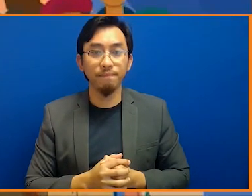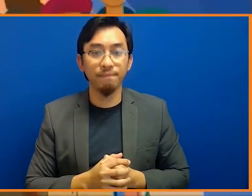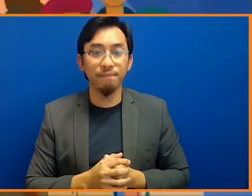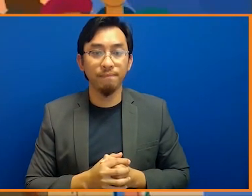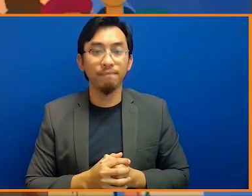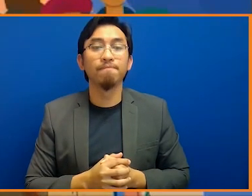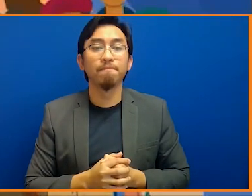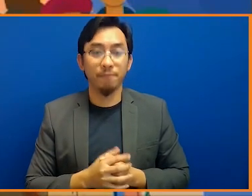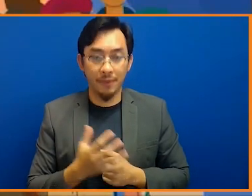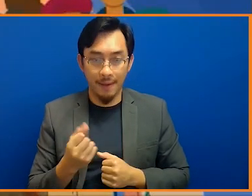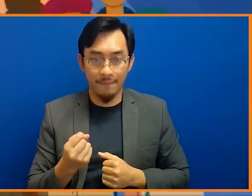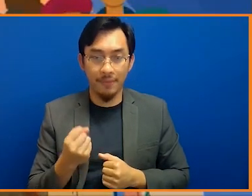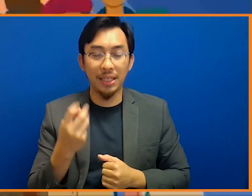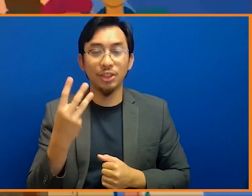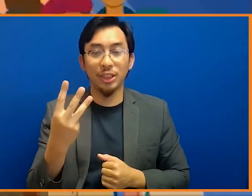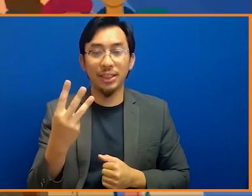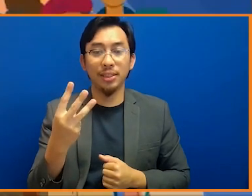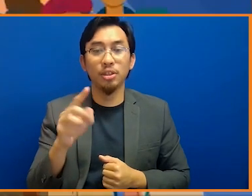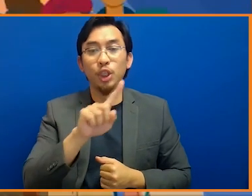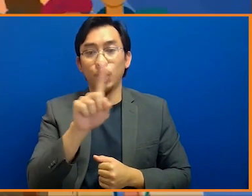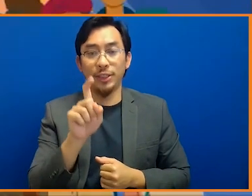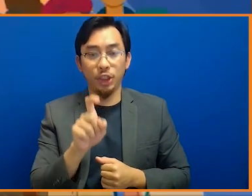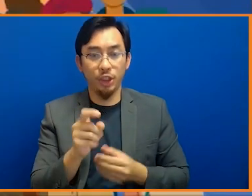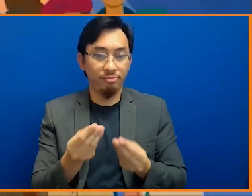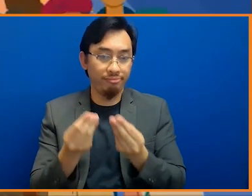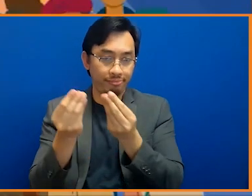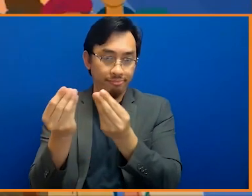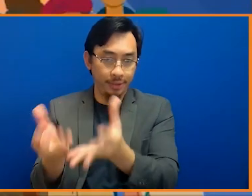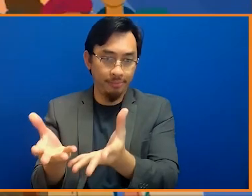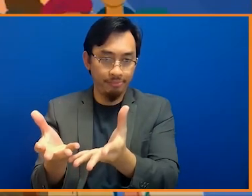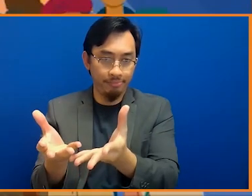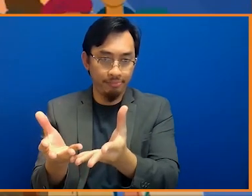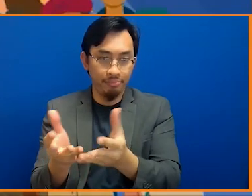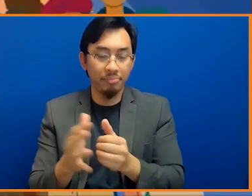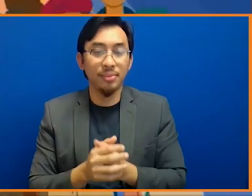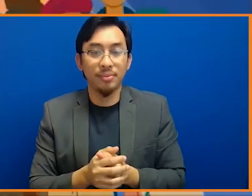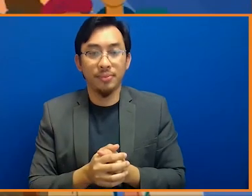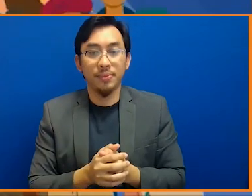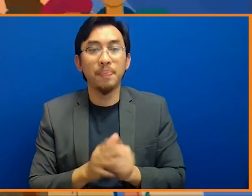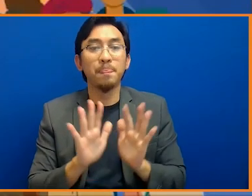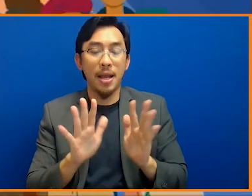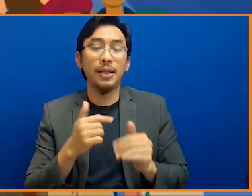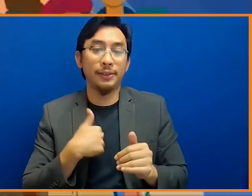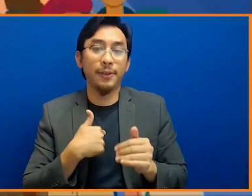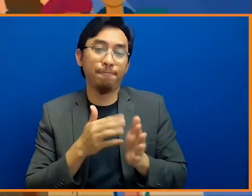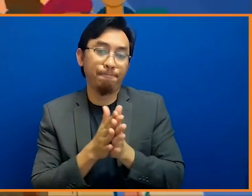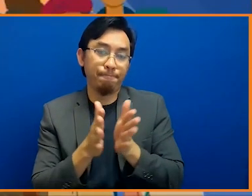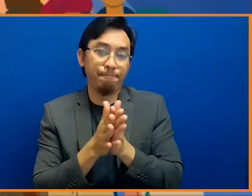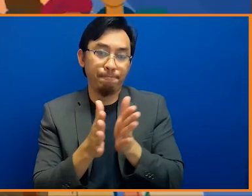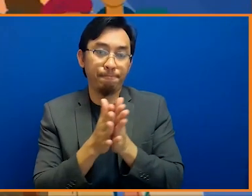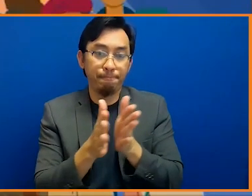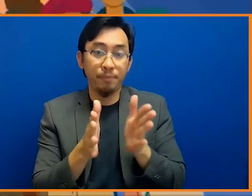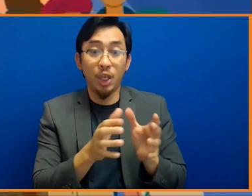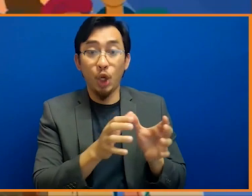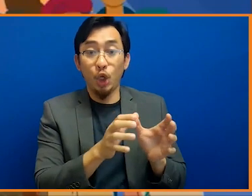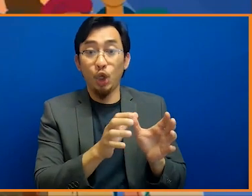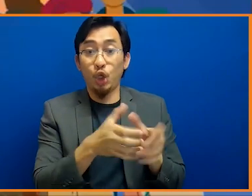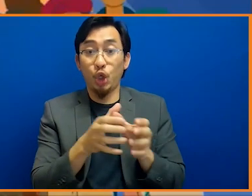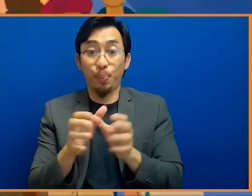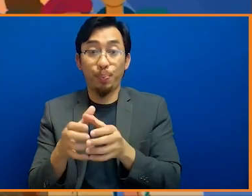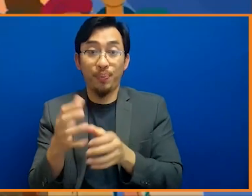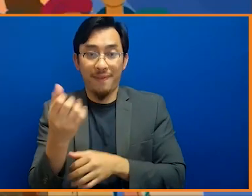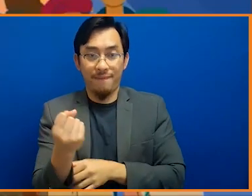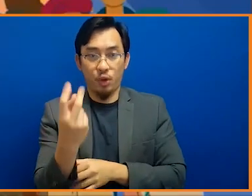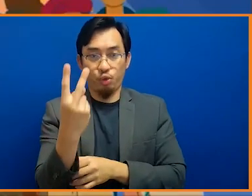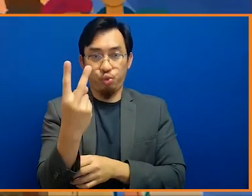Yeah, we have 3 questions to be discussed, but we will divide the group into